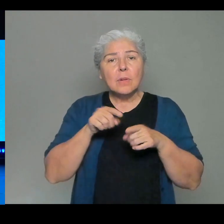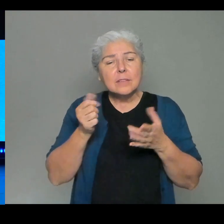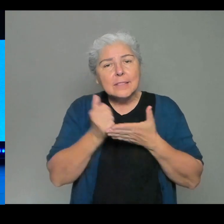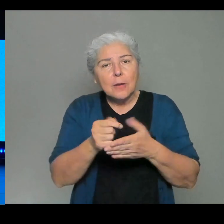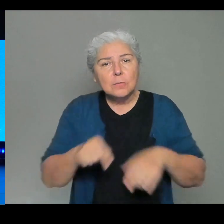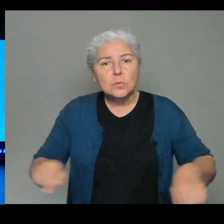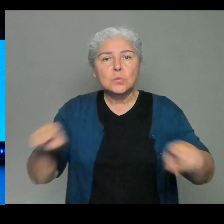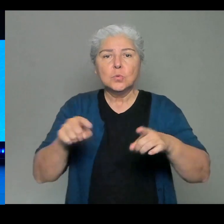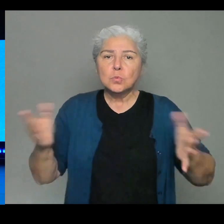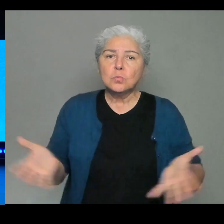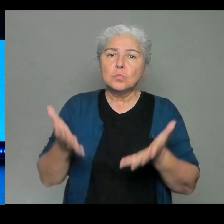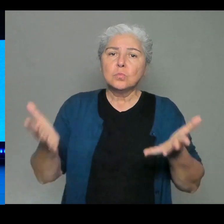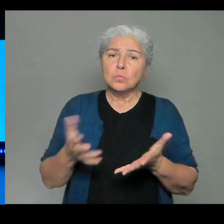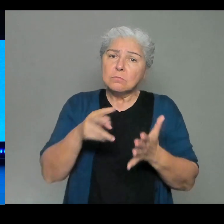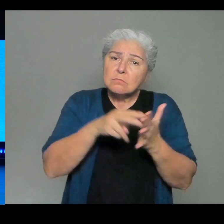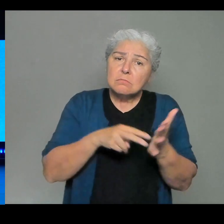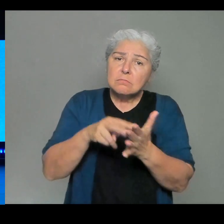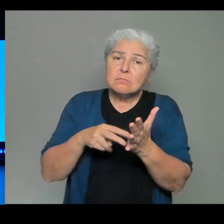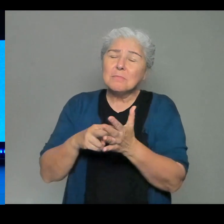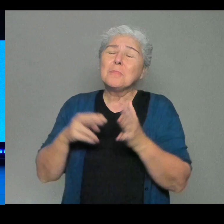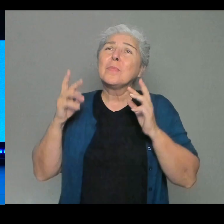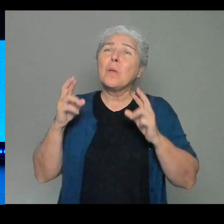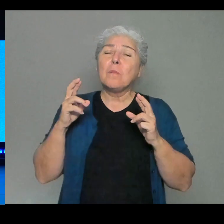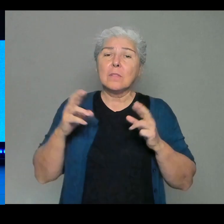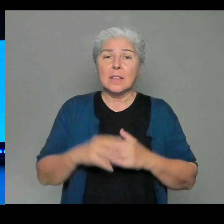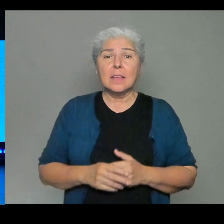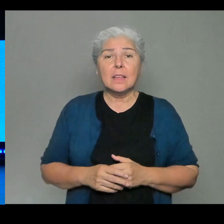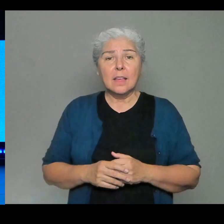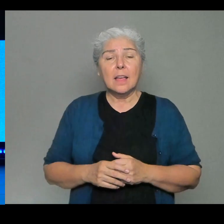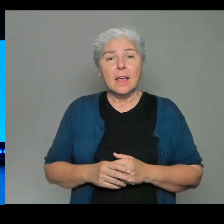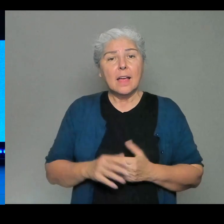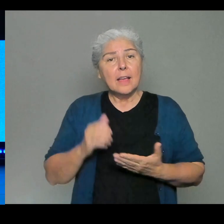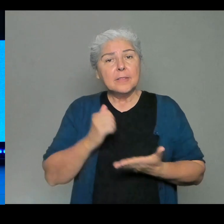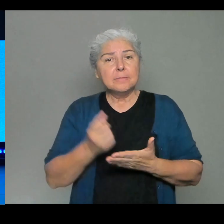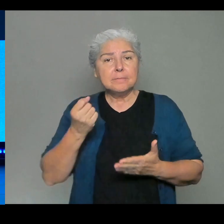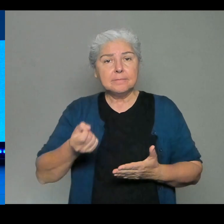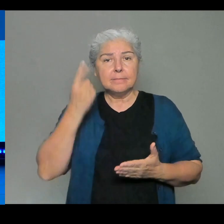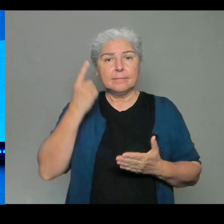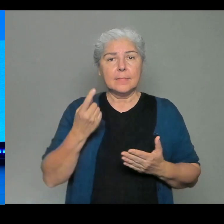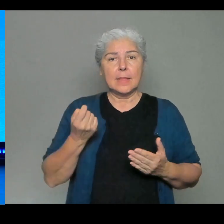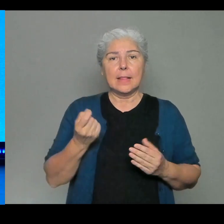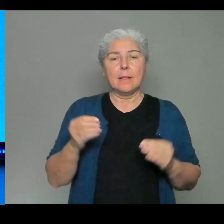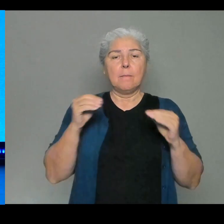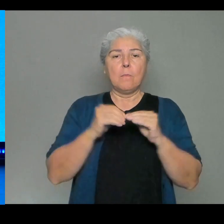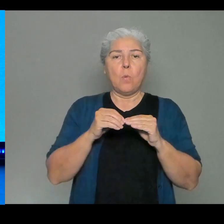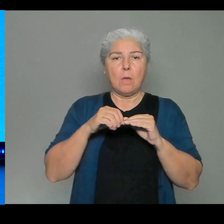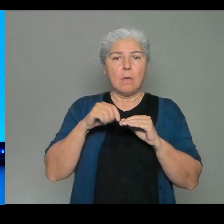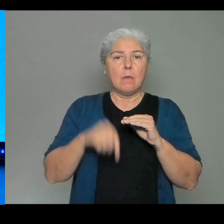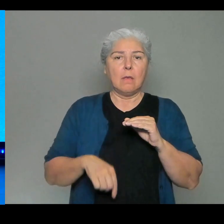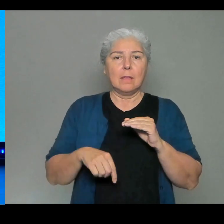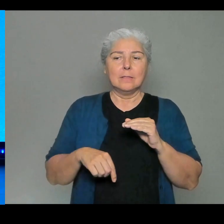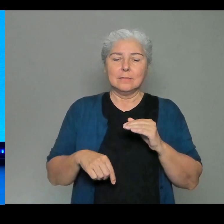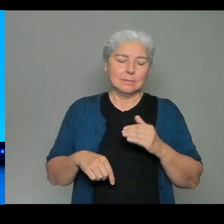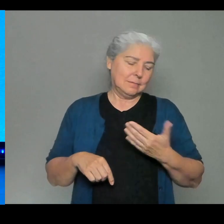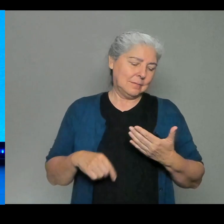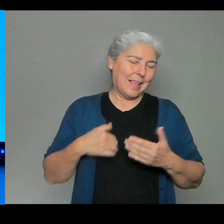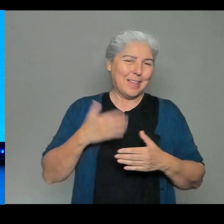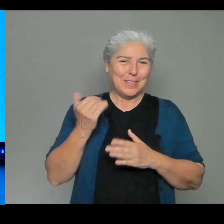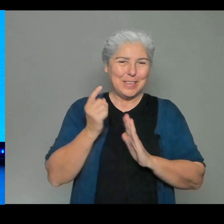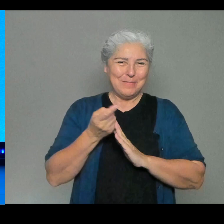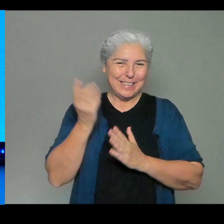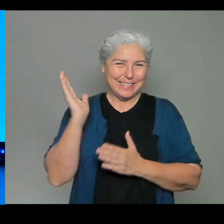today is help encourage you to read and hopefully equip you how to understand it a little bit better in the